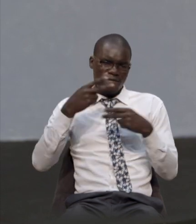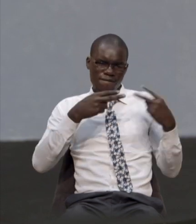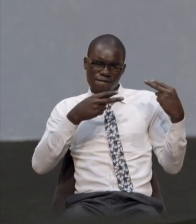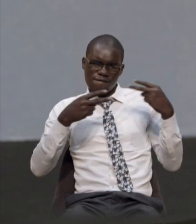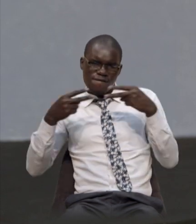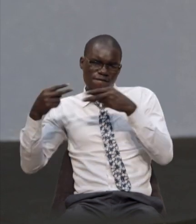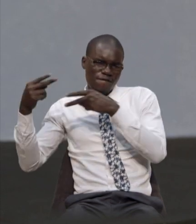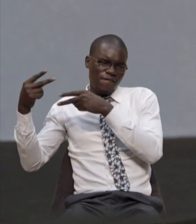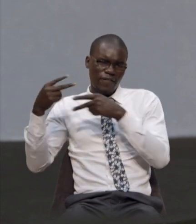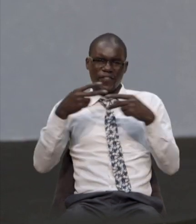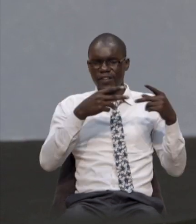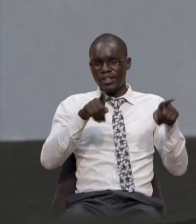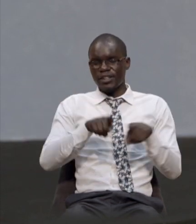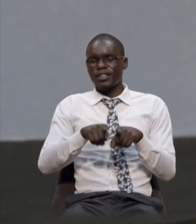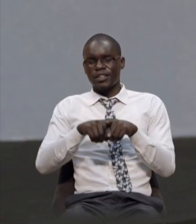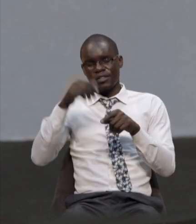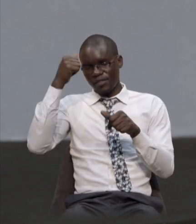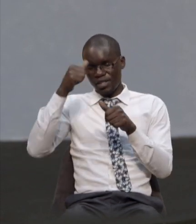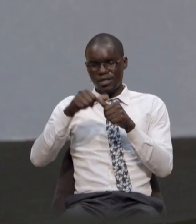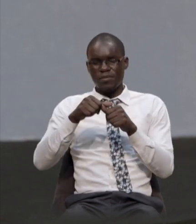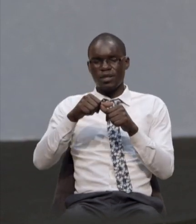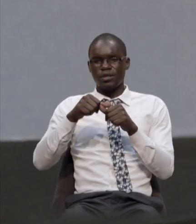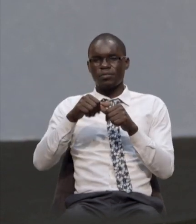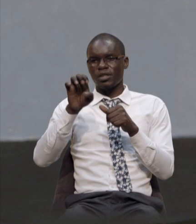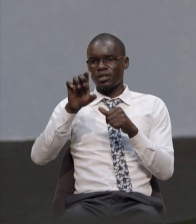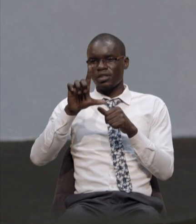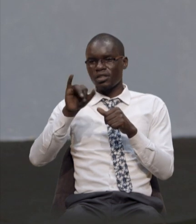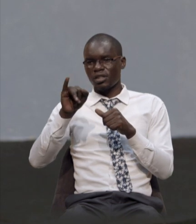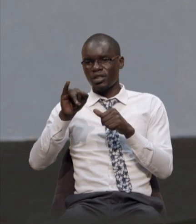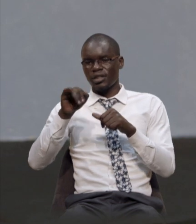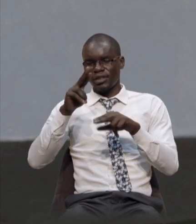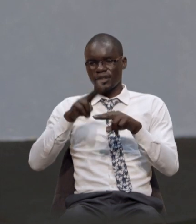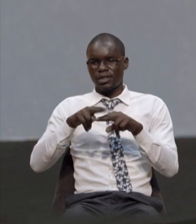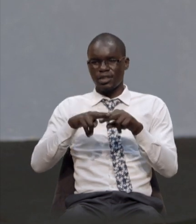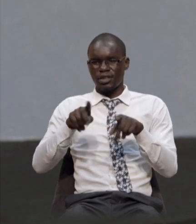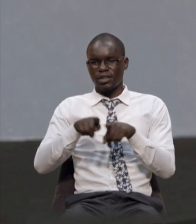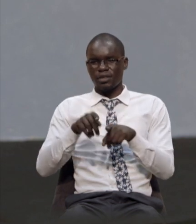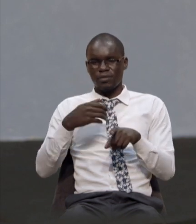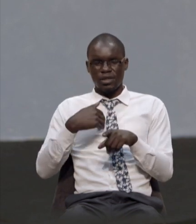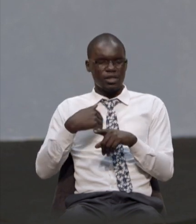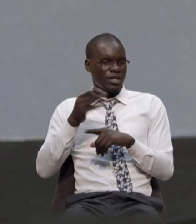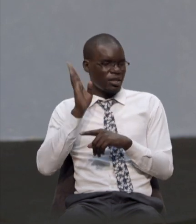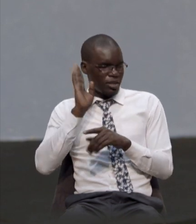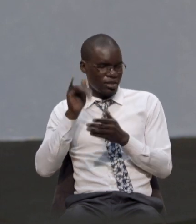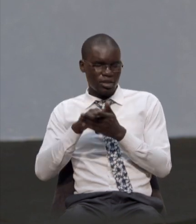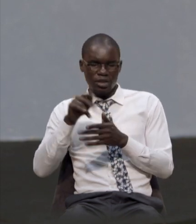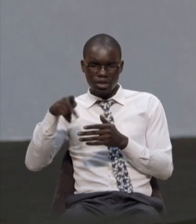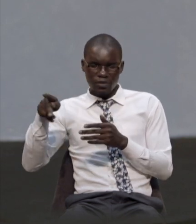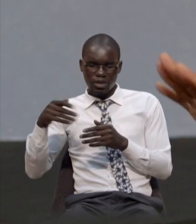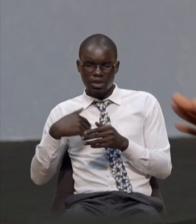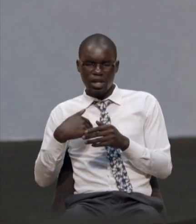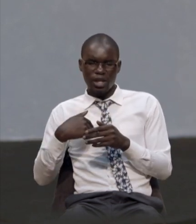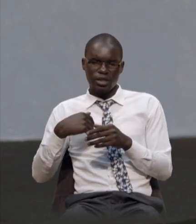remember, Priest Eli was seated in his house and very anxious because he had heard that the Philistines had defeated